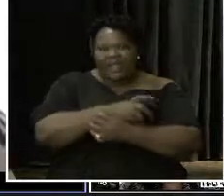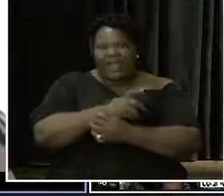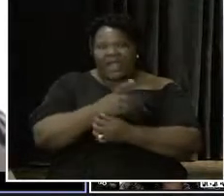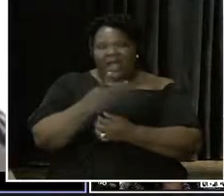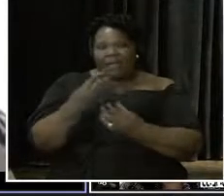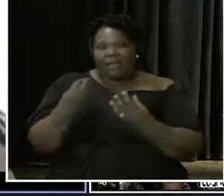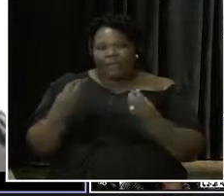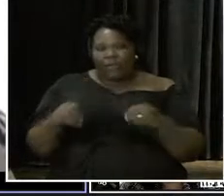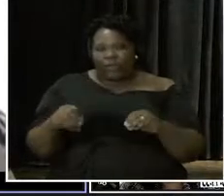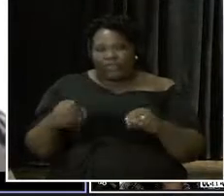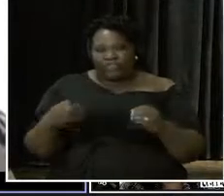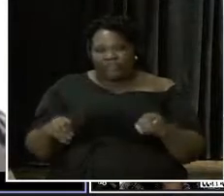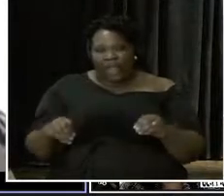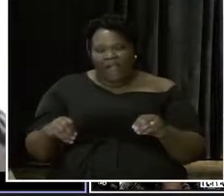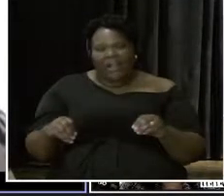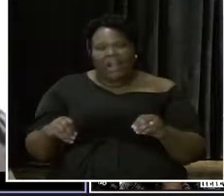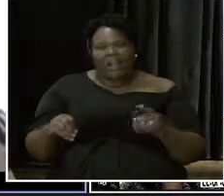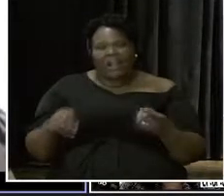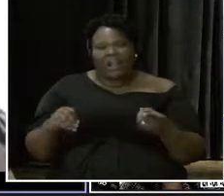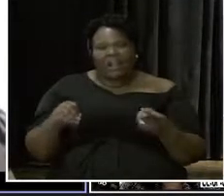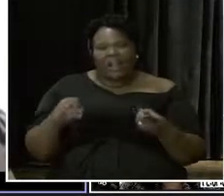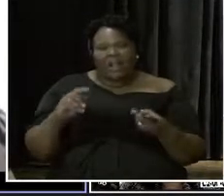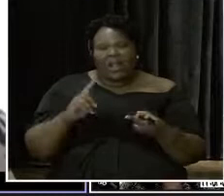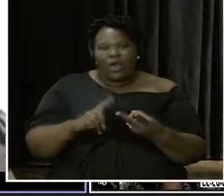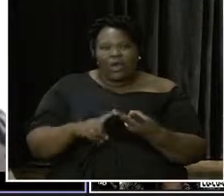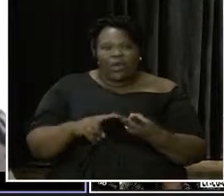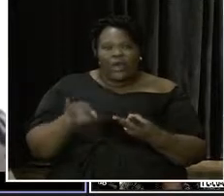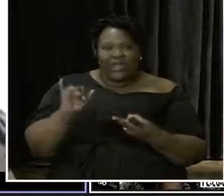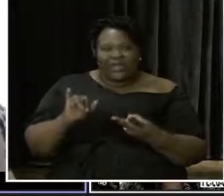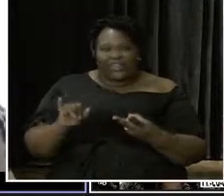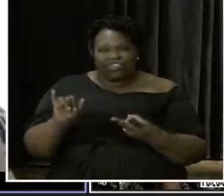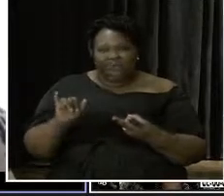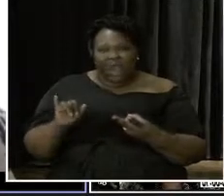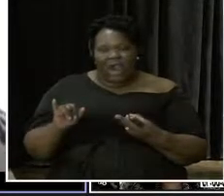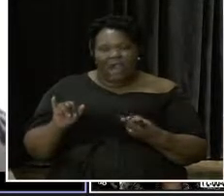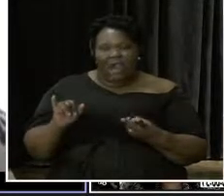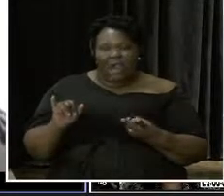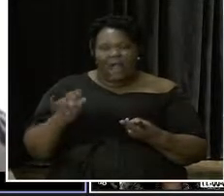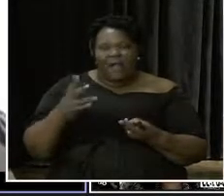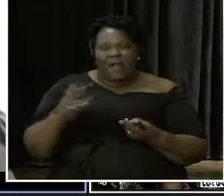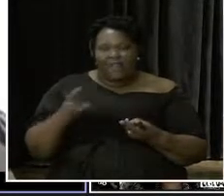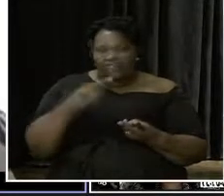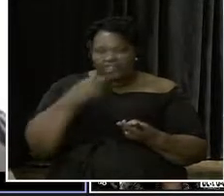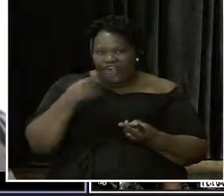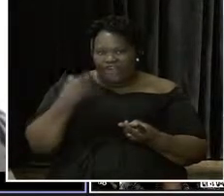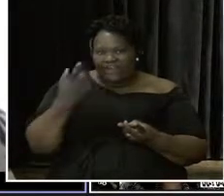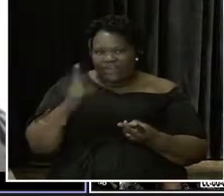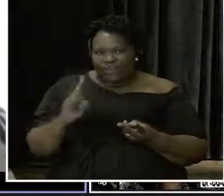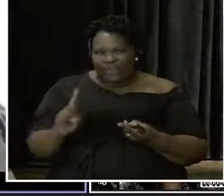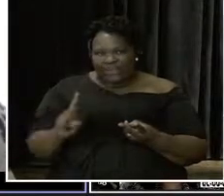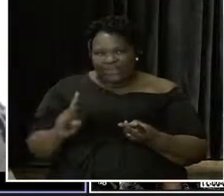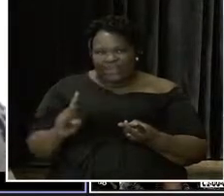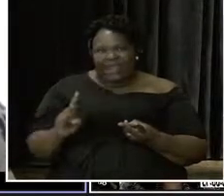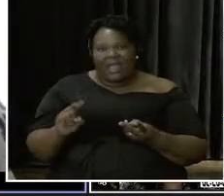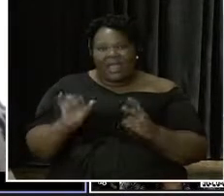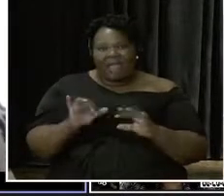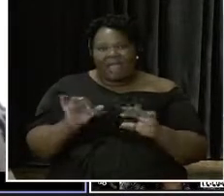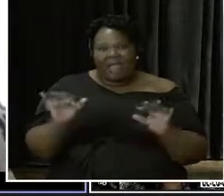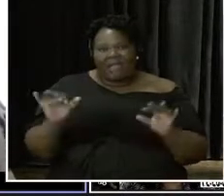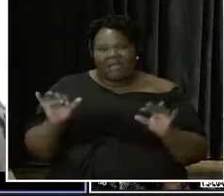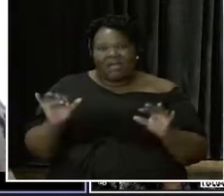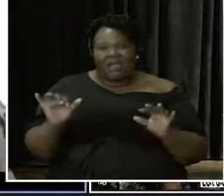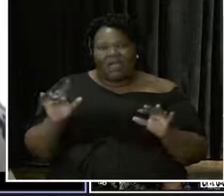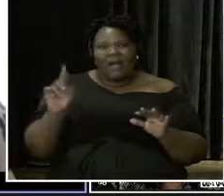commercial or industrial consumers. But the reality is that there are lots of people who could be paying